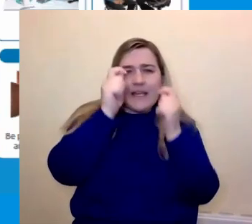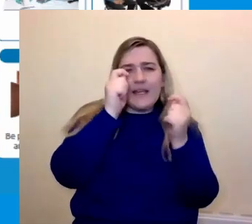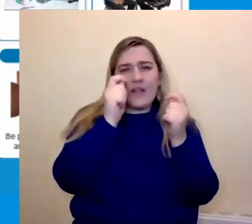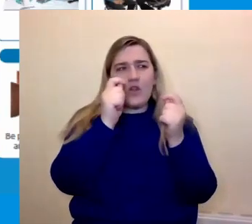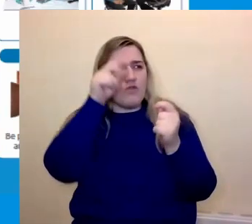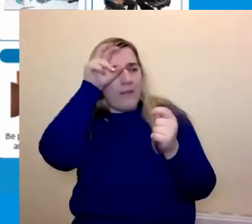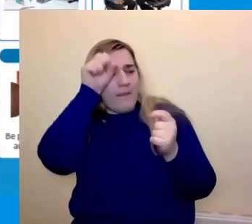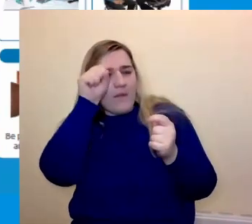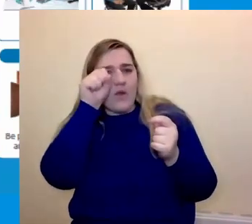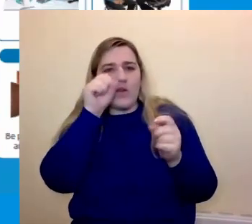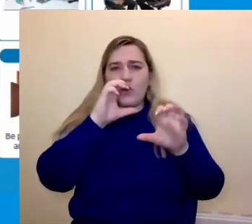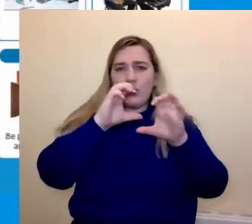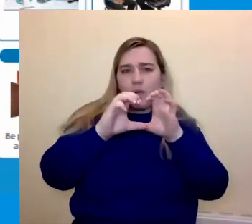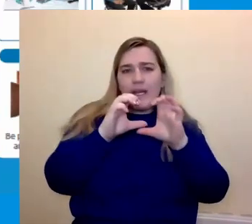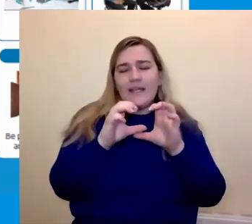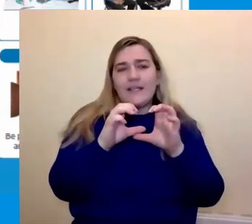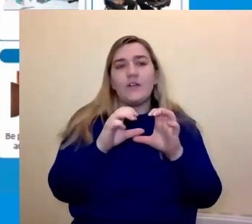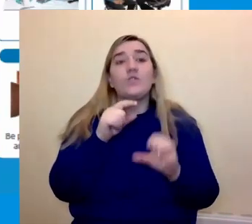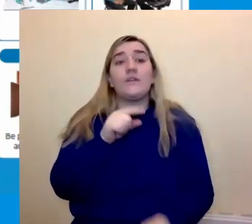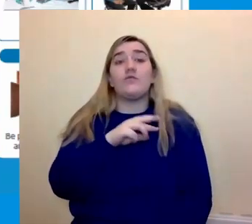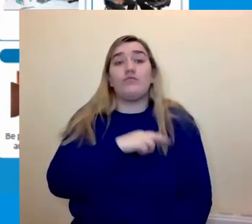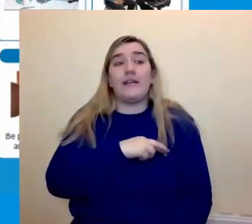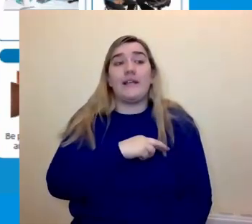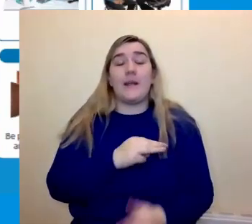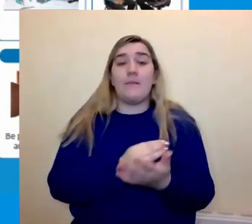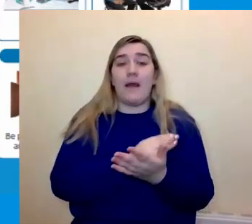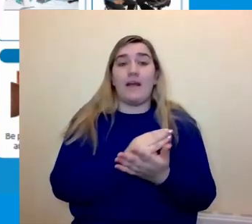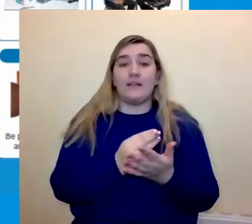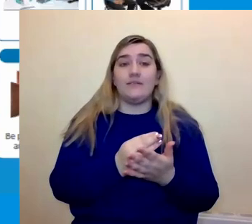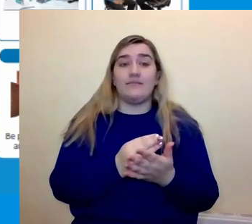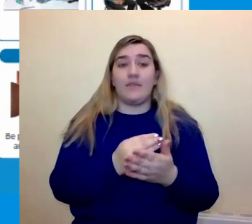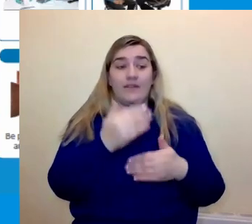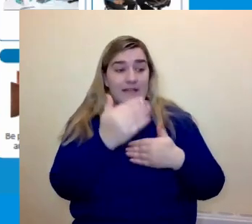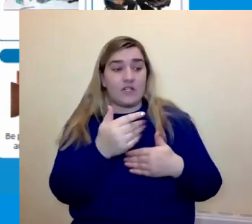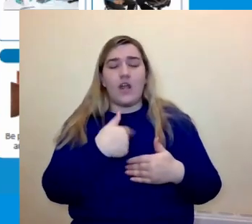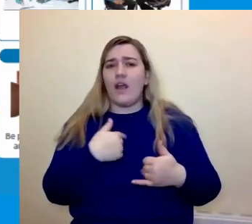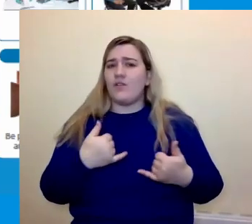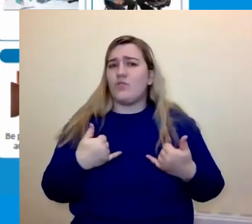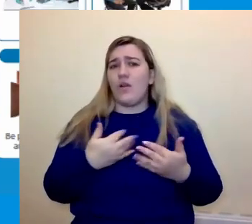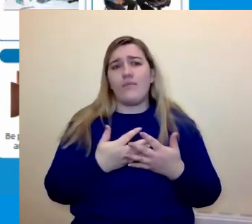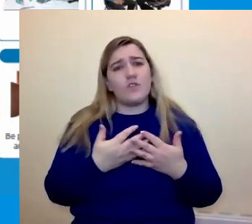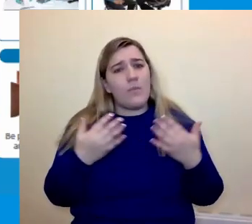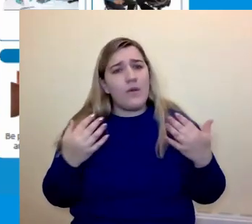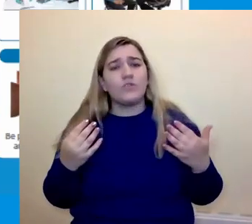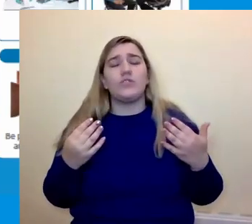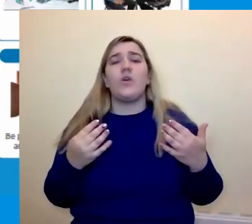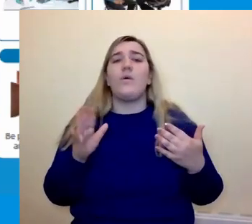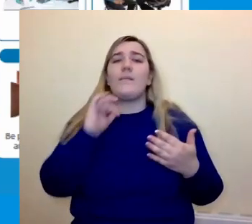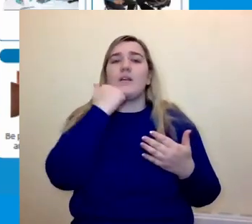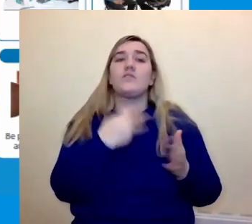communicate. And this is part of the sessions that I enjoyed greatly because as we looked at a